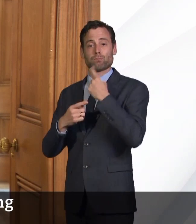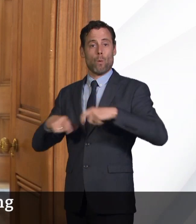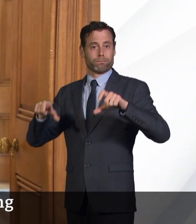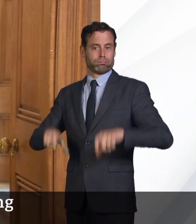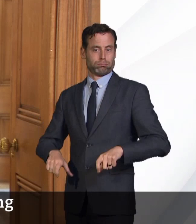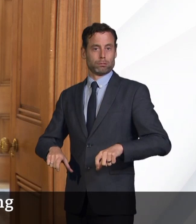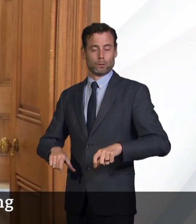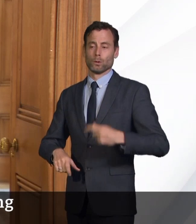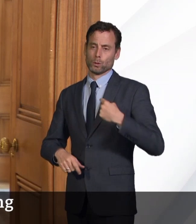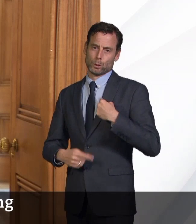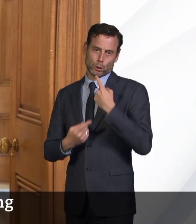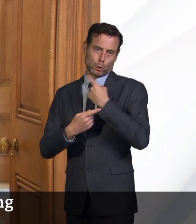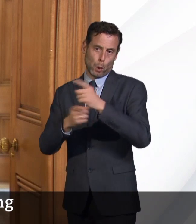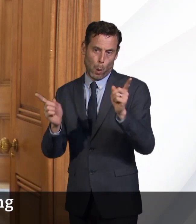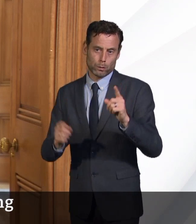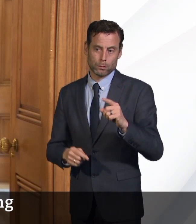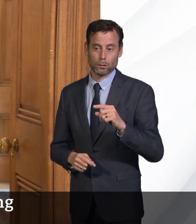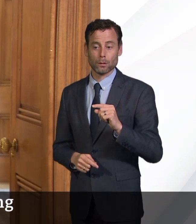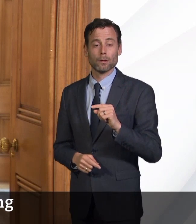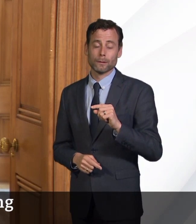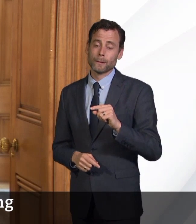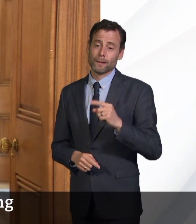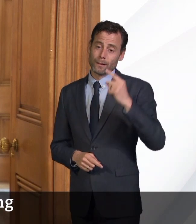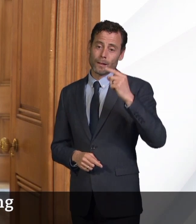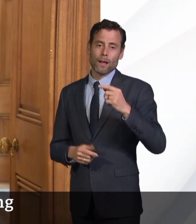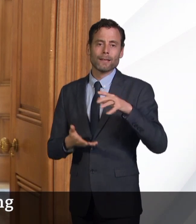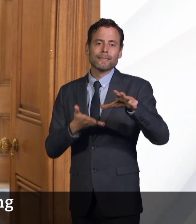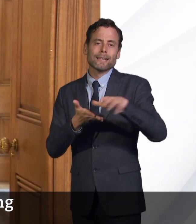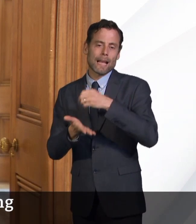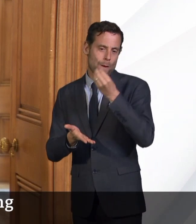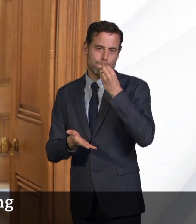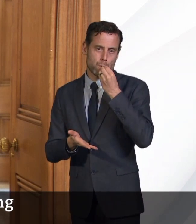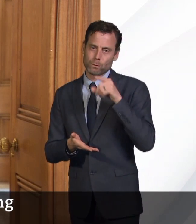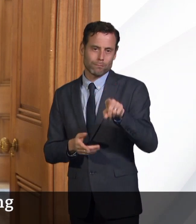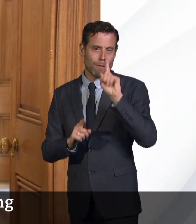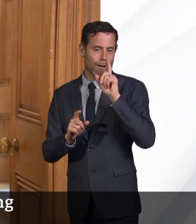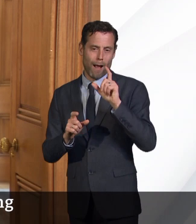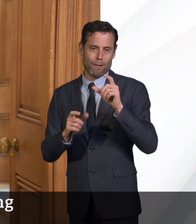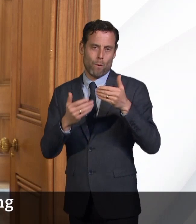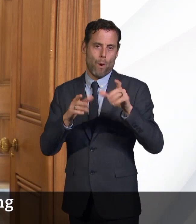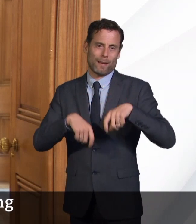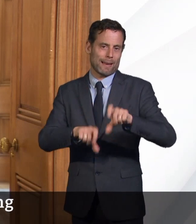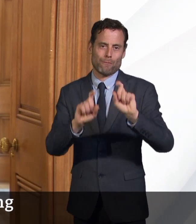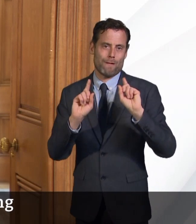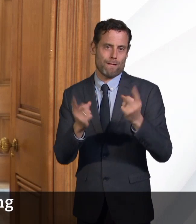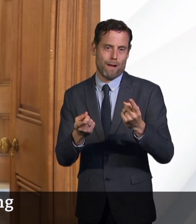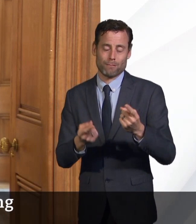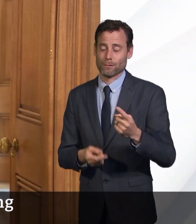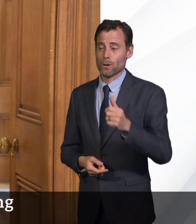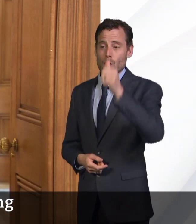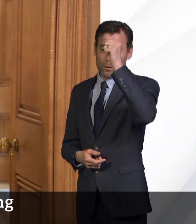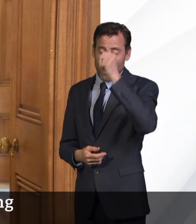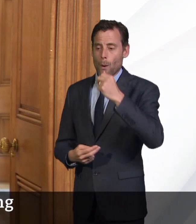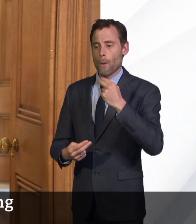quite explicit that it didn't cover takeaway food. And while clearly restaurants and pubs had to close, we were